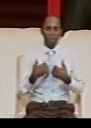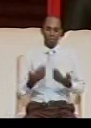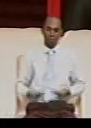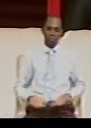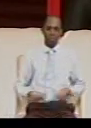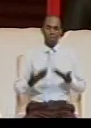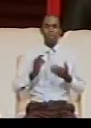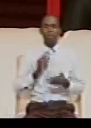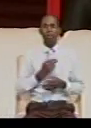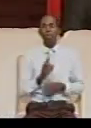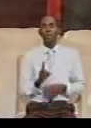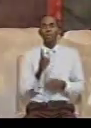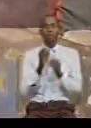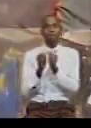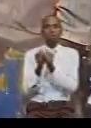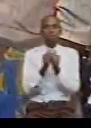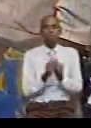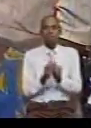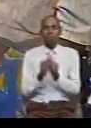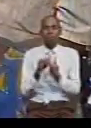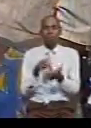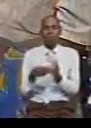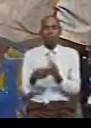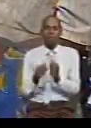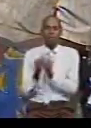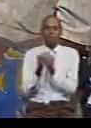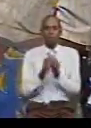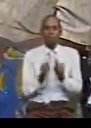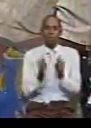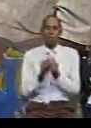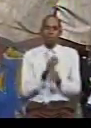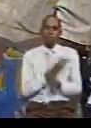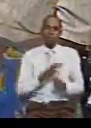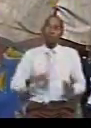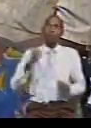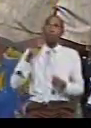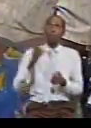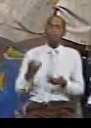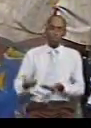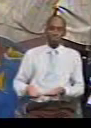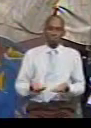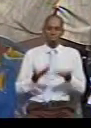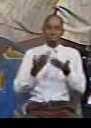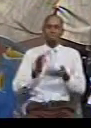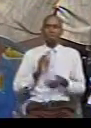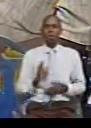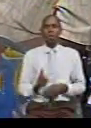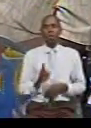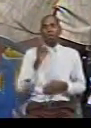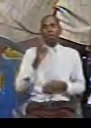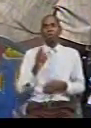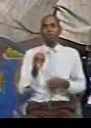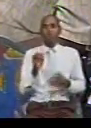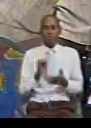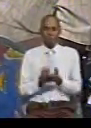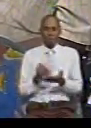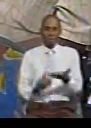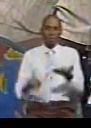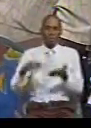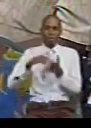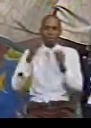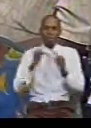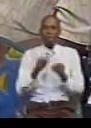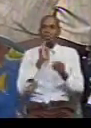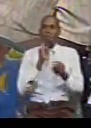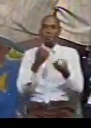together. That is, together with Christ, he raises us up. Resurrection power is coming in your